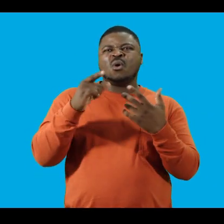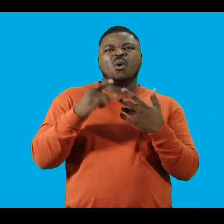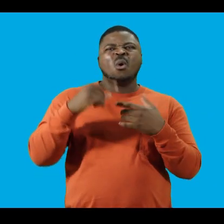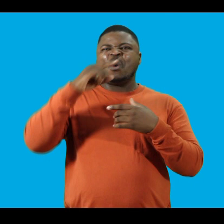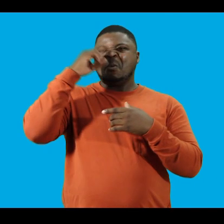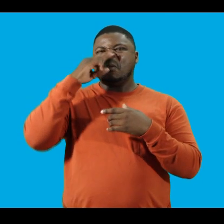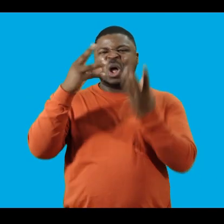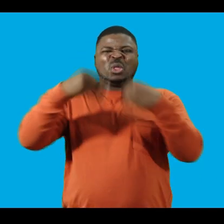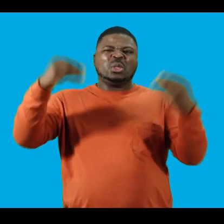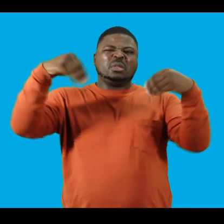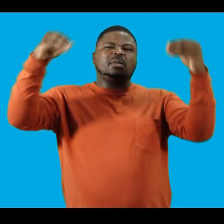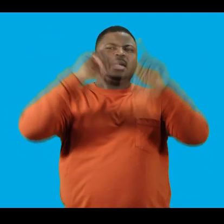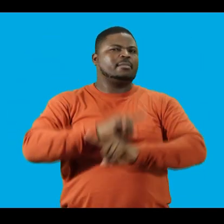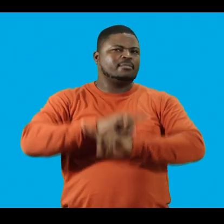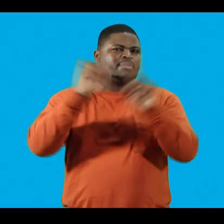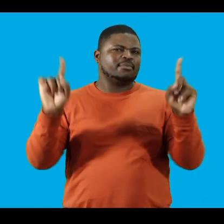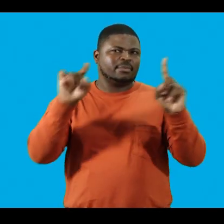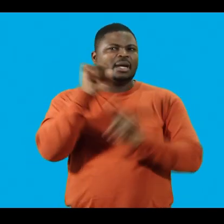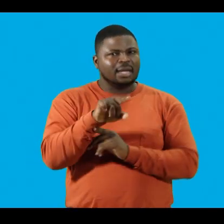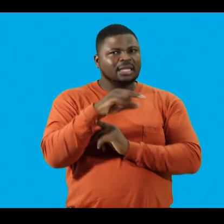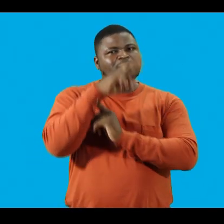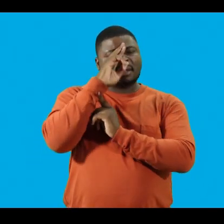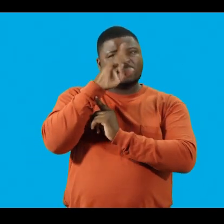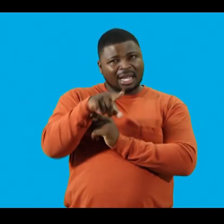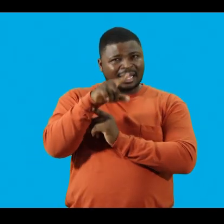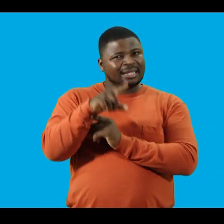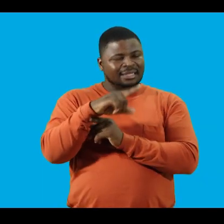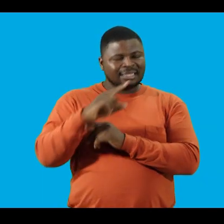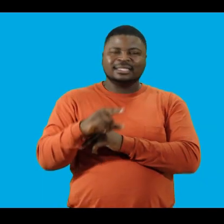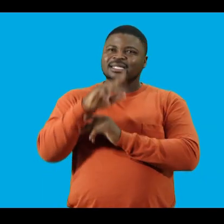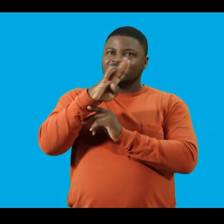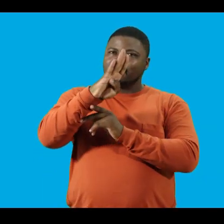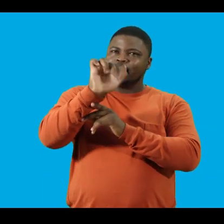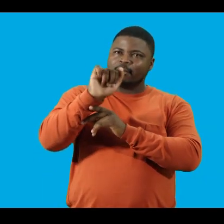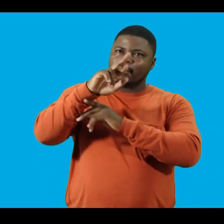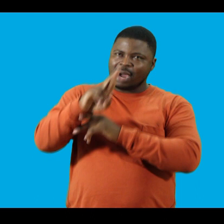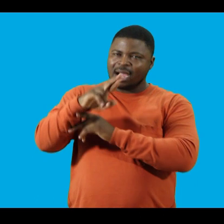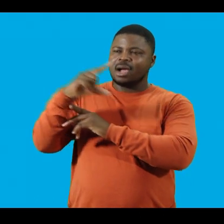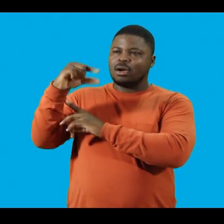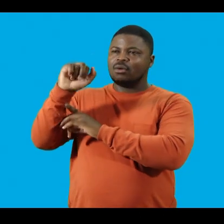stacked or whatever. In this case, it's just a single bar graph.